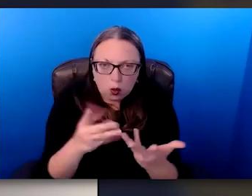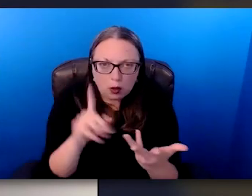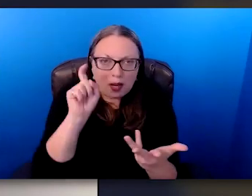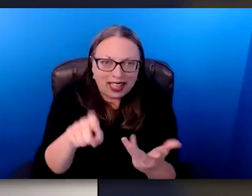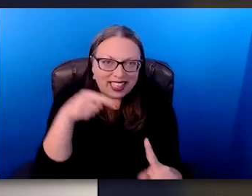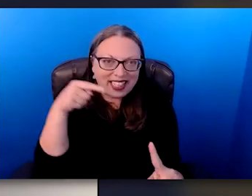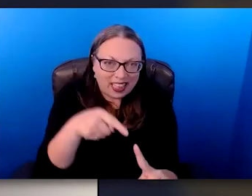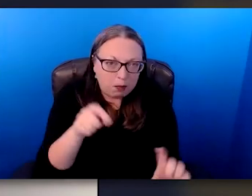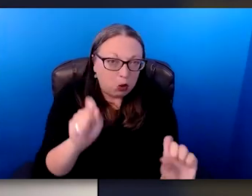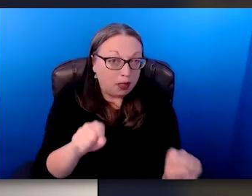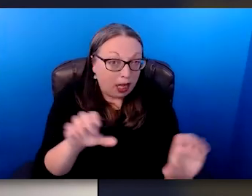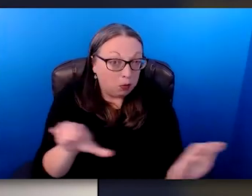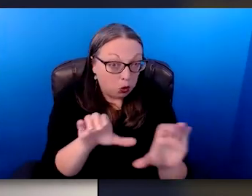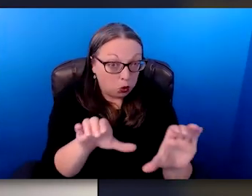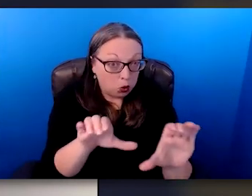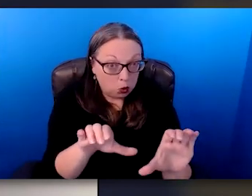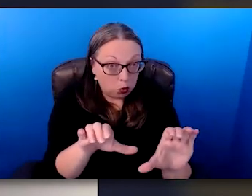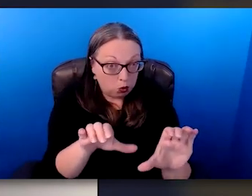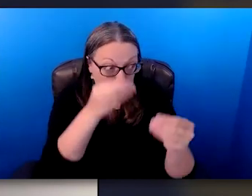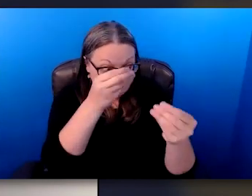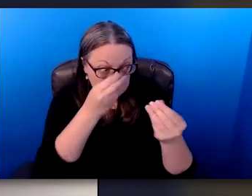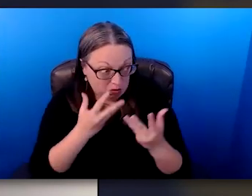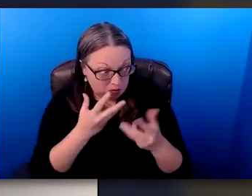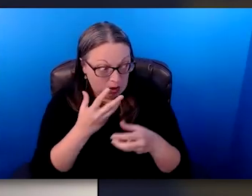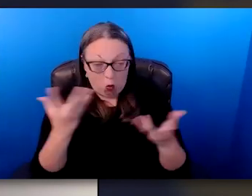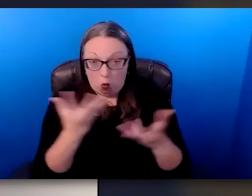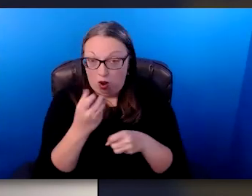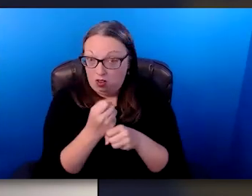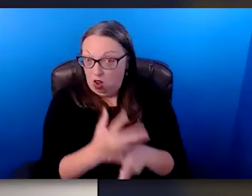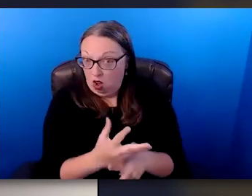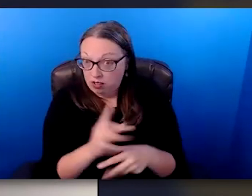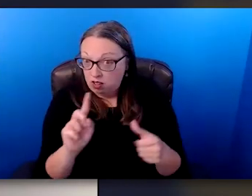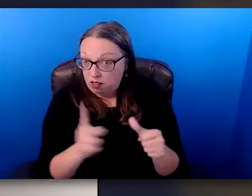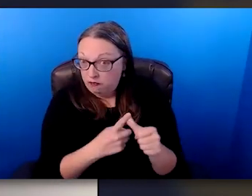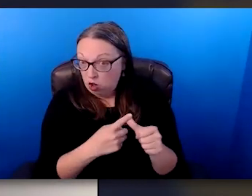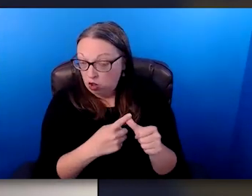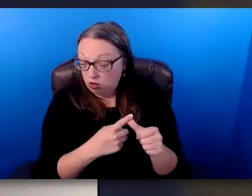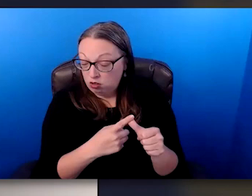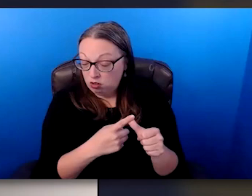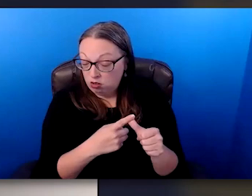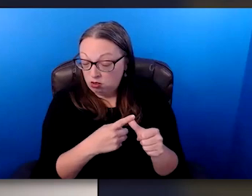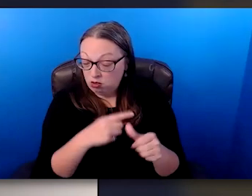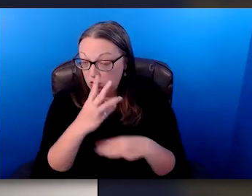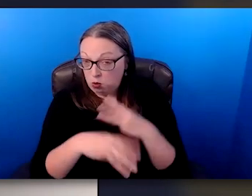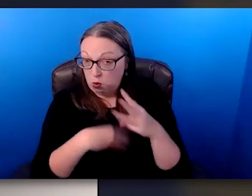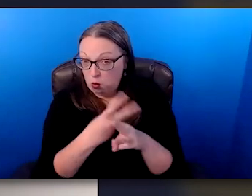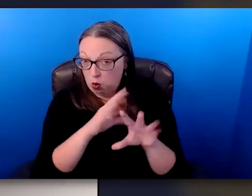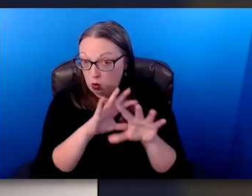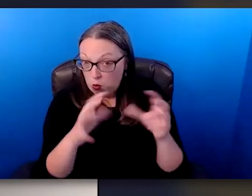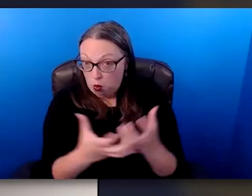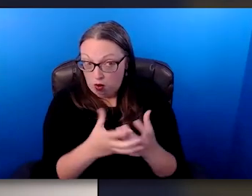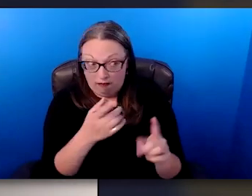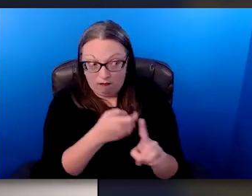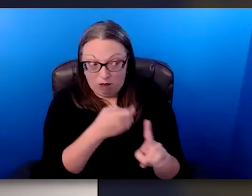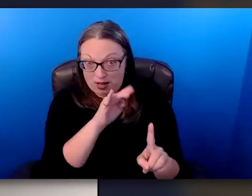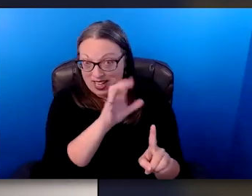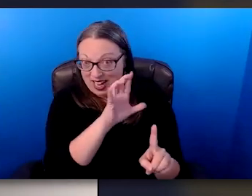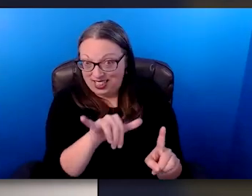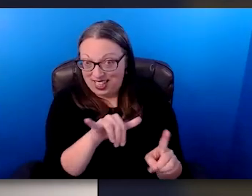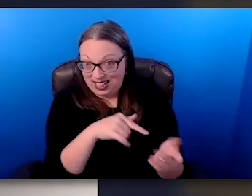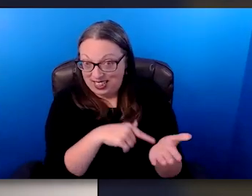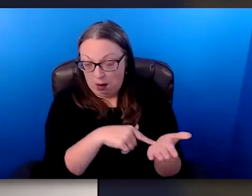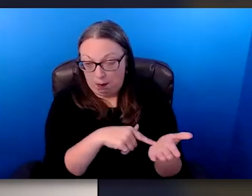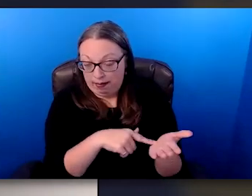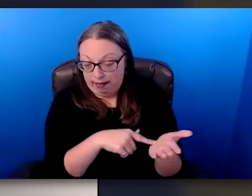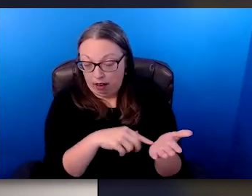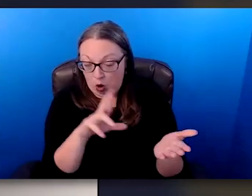students to be telling me about the causes of the First World War? Is that what I want out of this essay assignment that a robot can do? Or do I want them to be